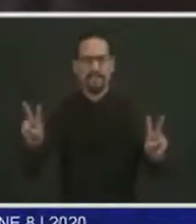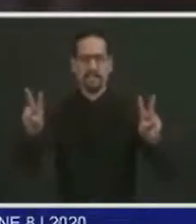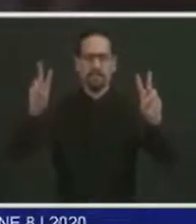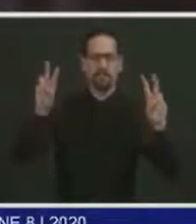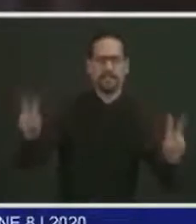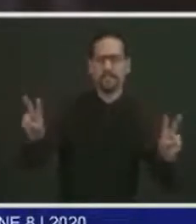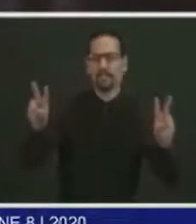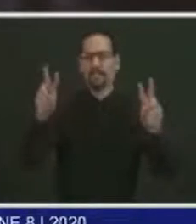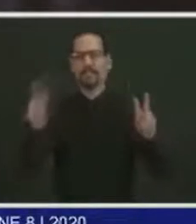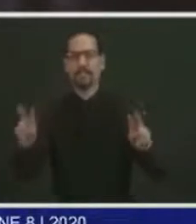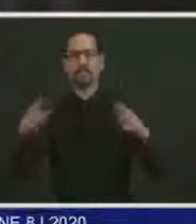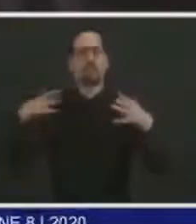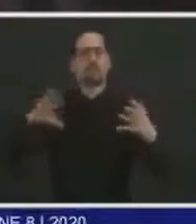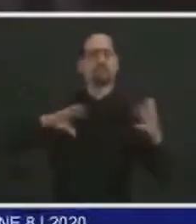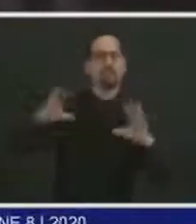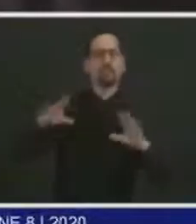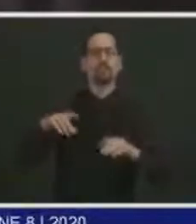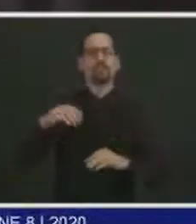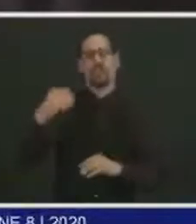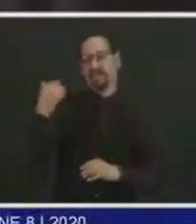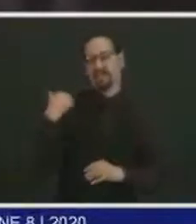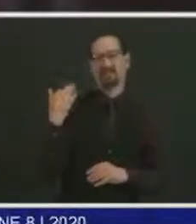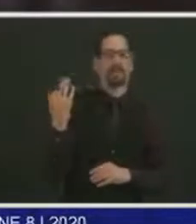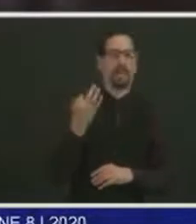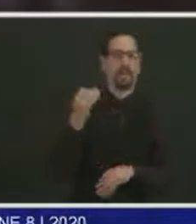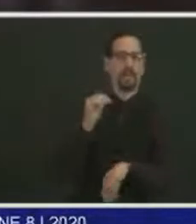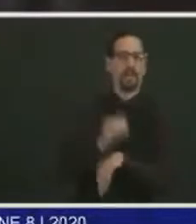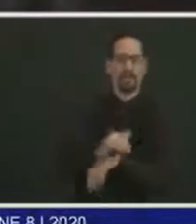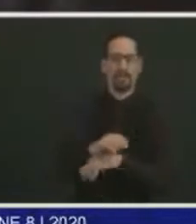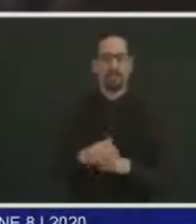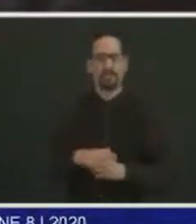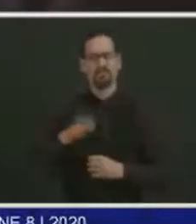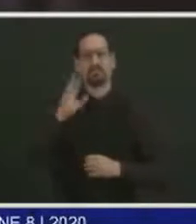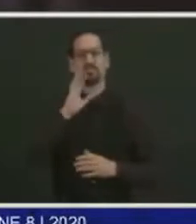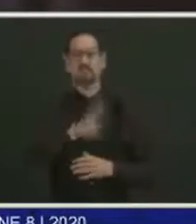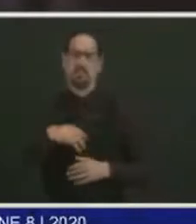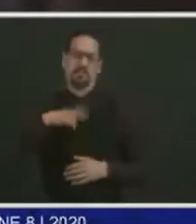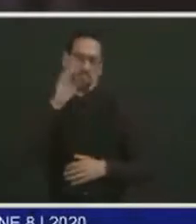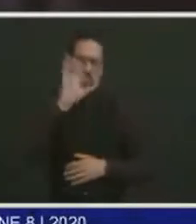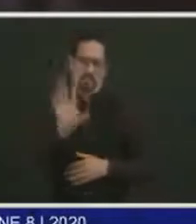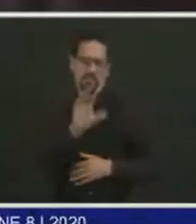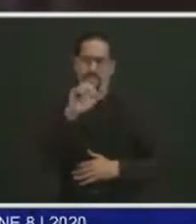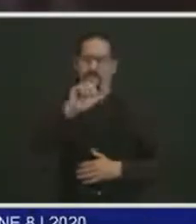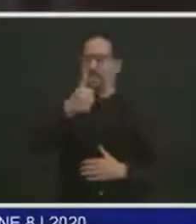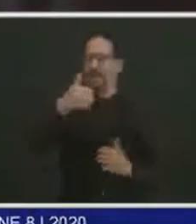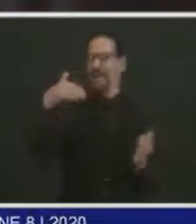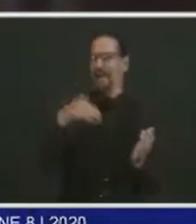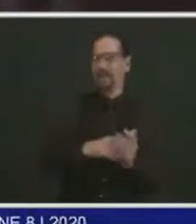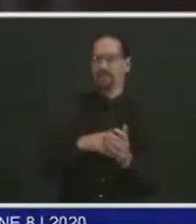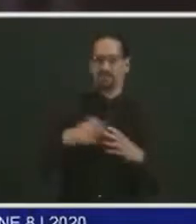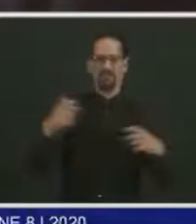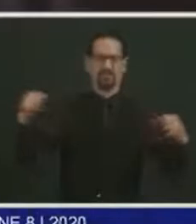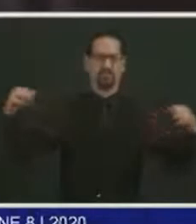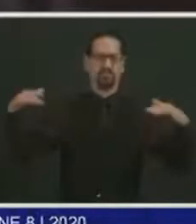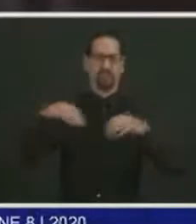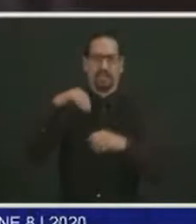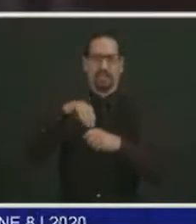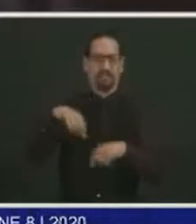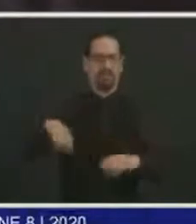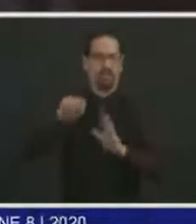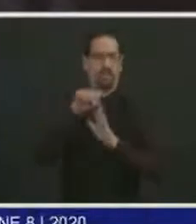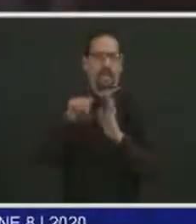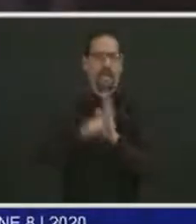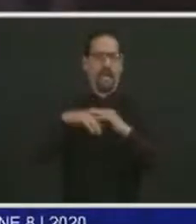night alone, they estimate over 10,000 people came out to Providence to demand change. And